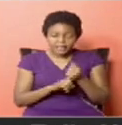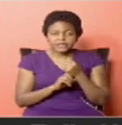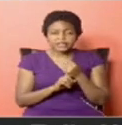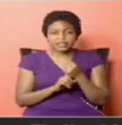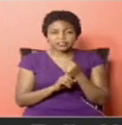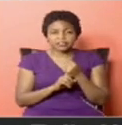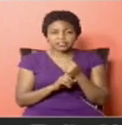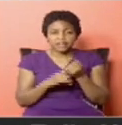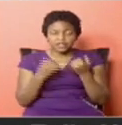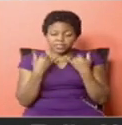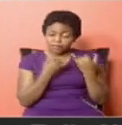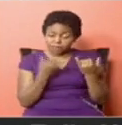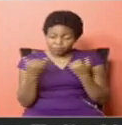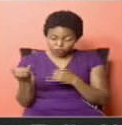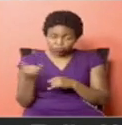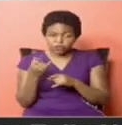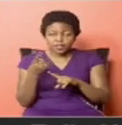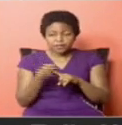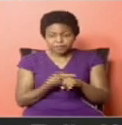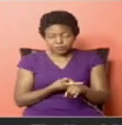concern